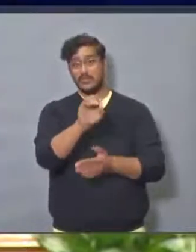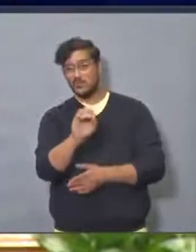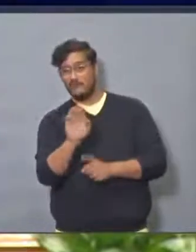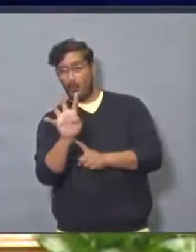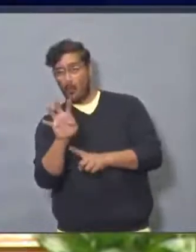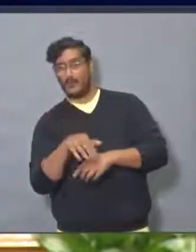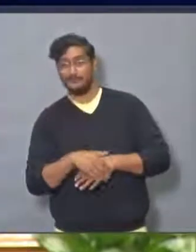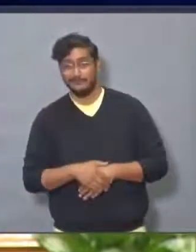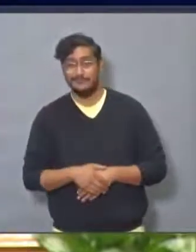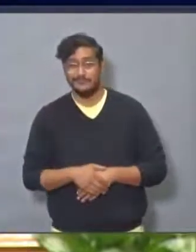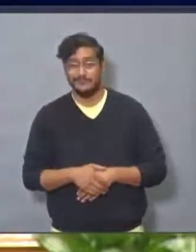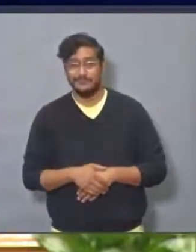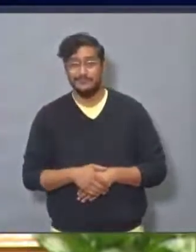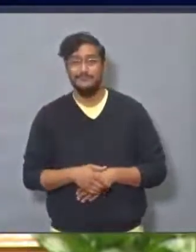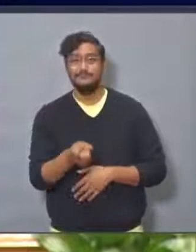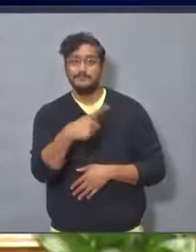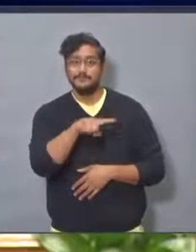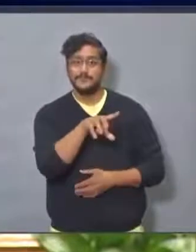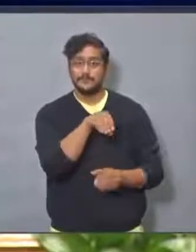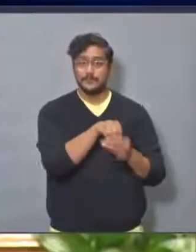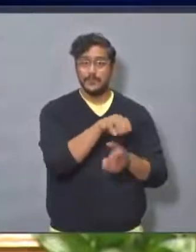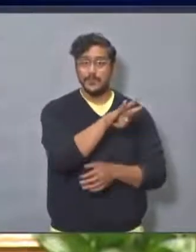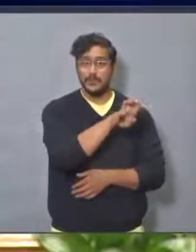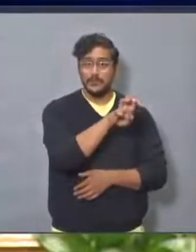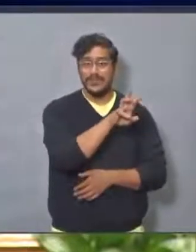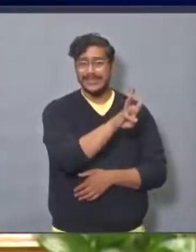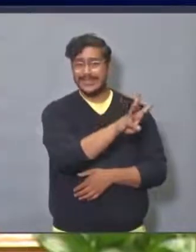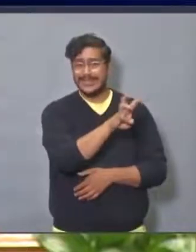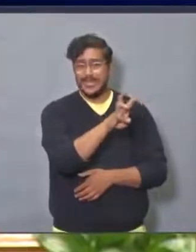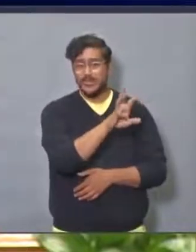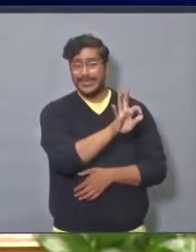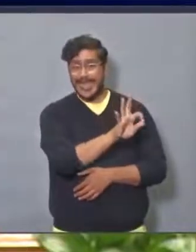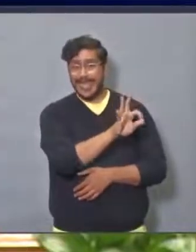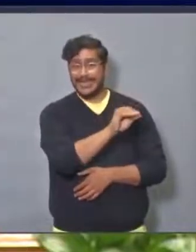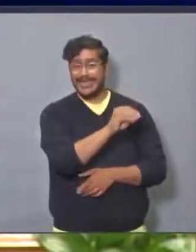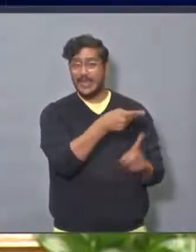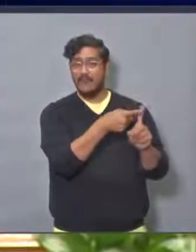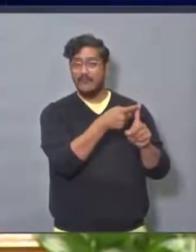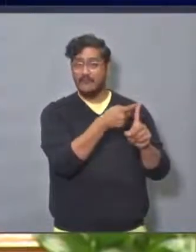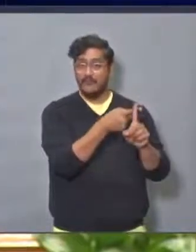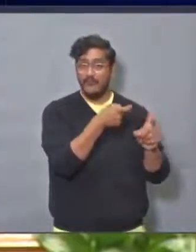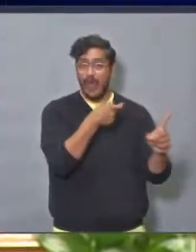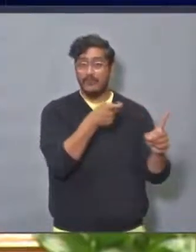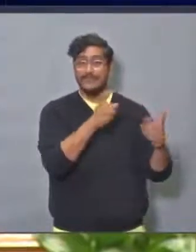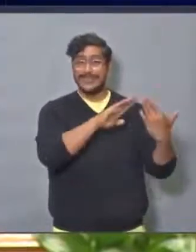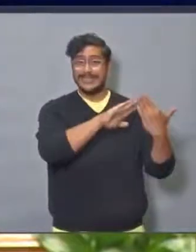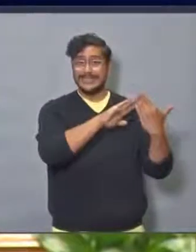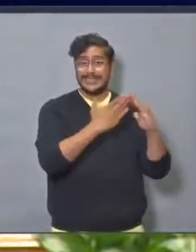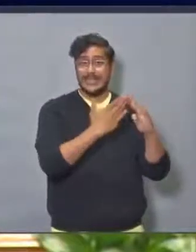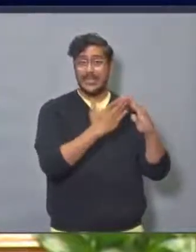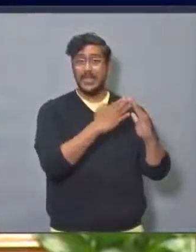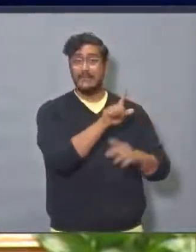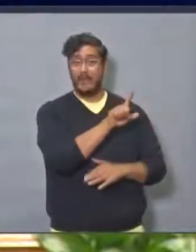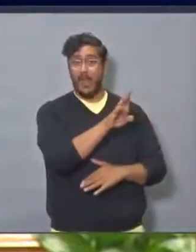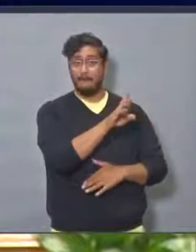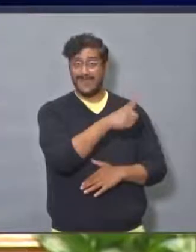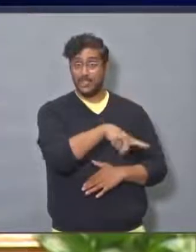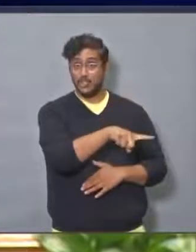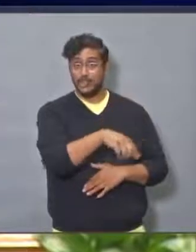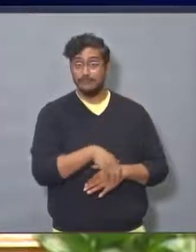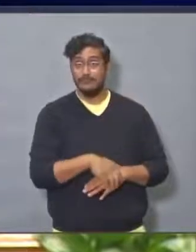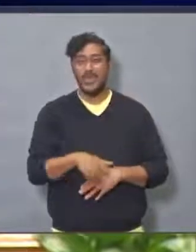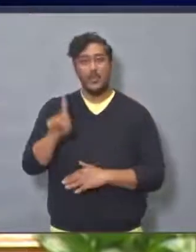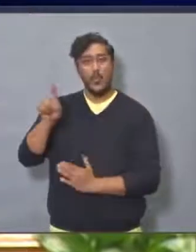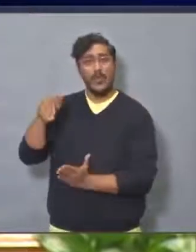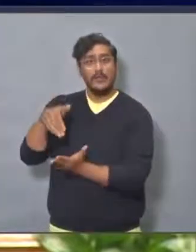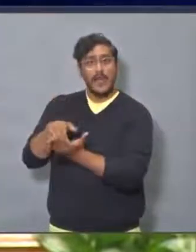123,004. These cases include 4,690 total cases reported by our partners in the City of Long Beach